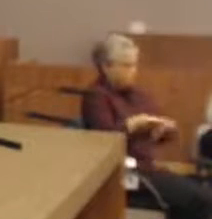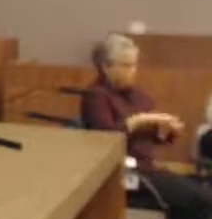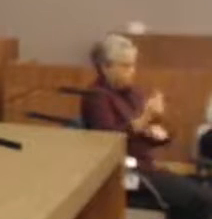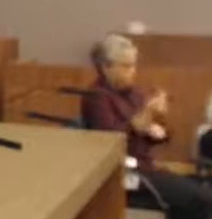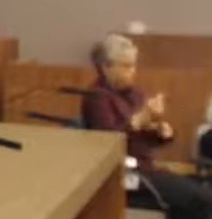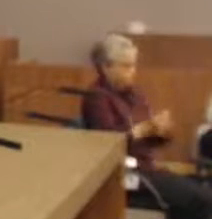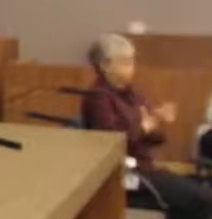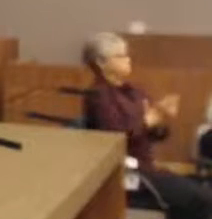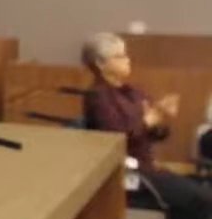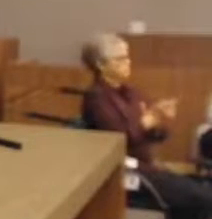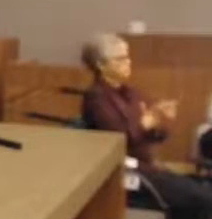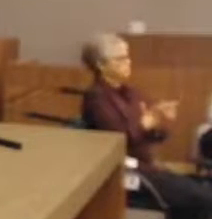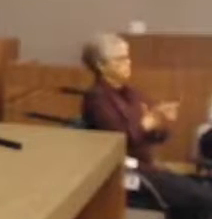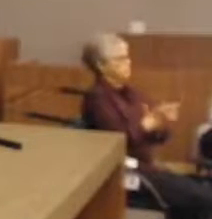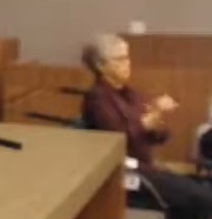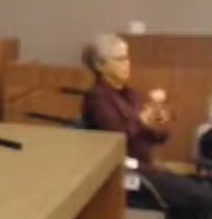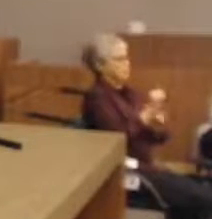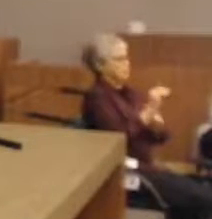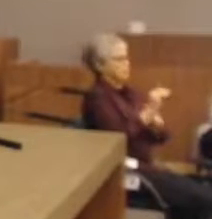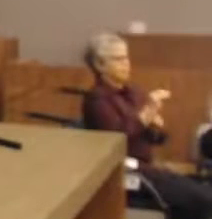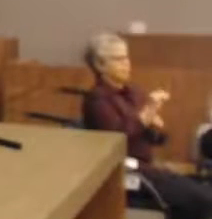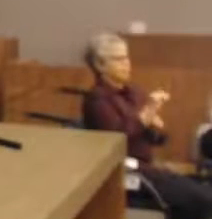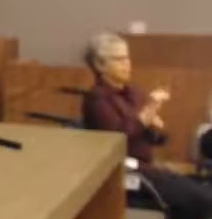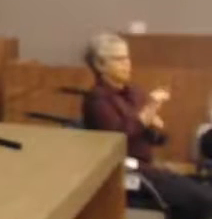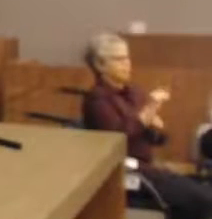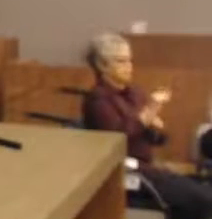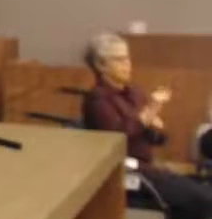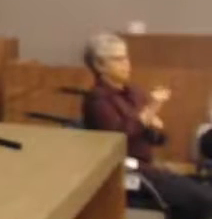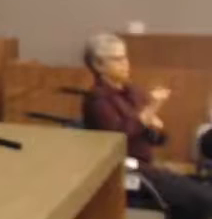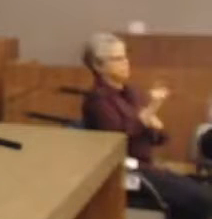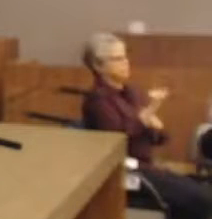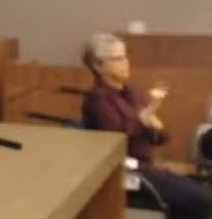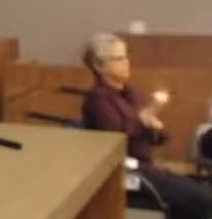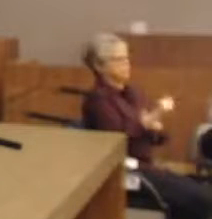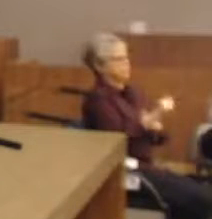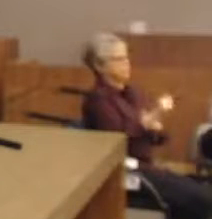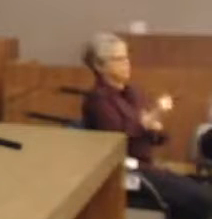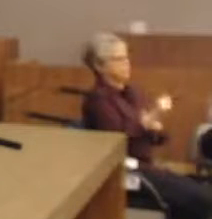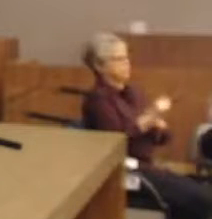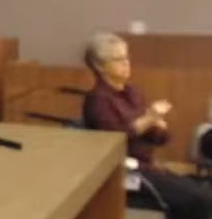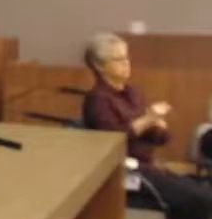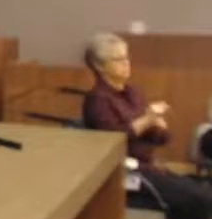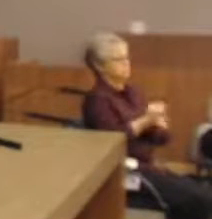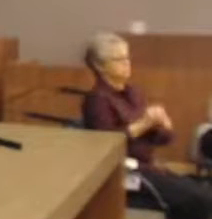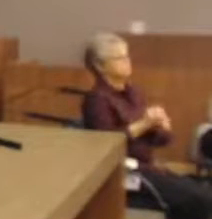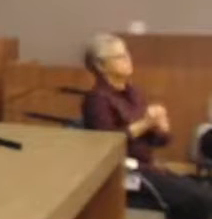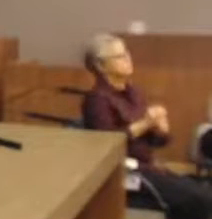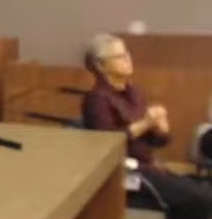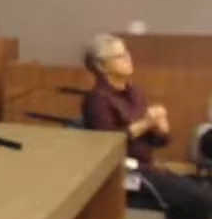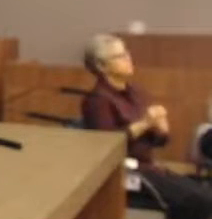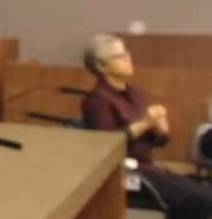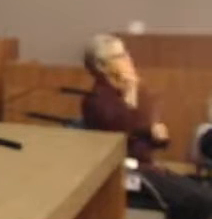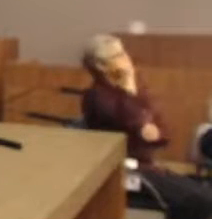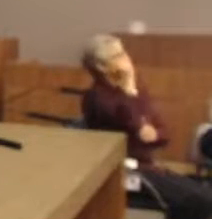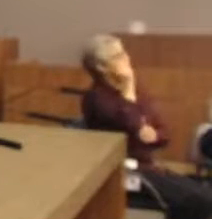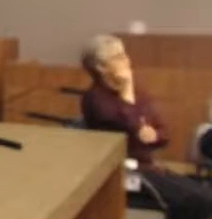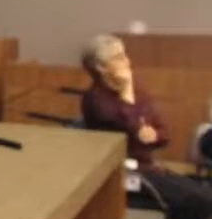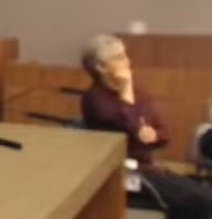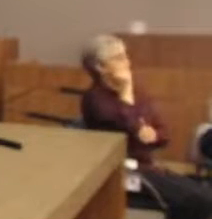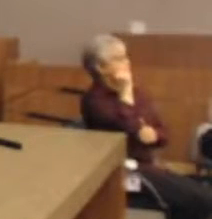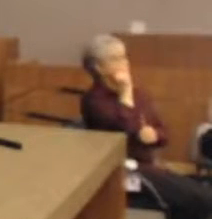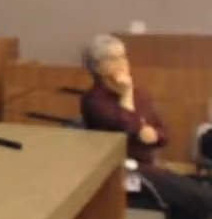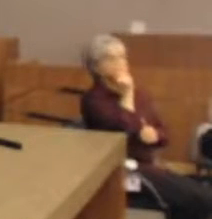Now, interestingly, for adolescents, they're at about mid-brain development in adolescence moving into young adulthood, and they're sort